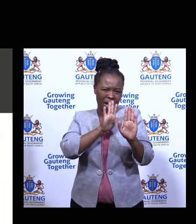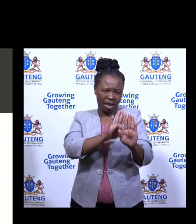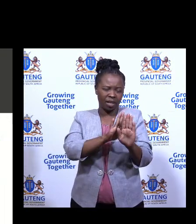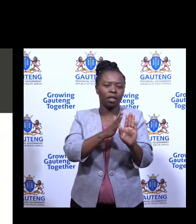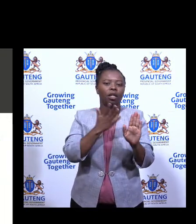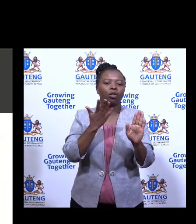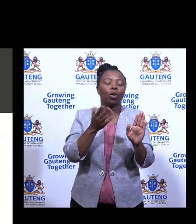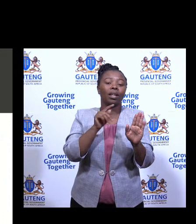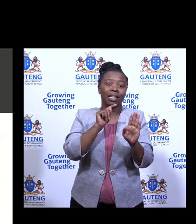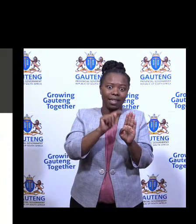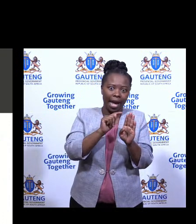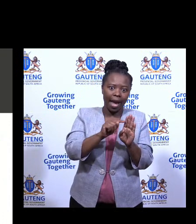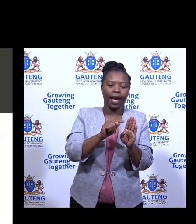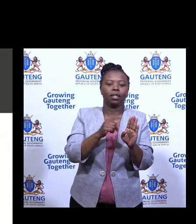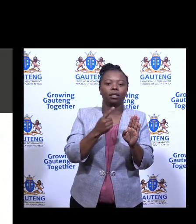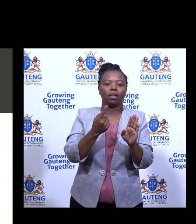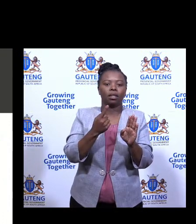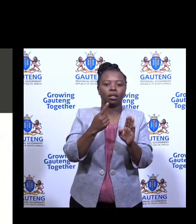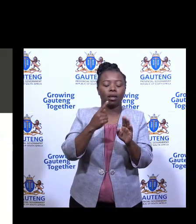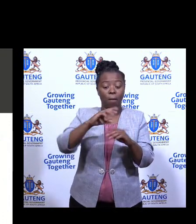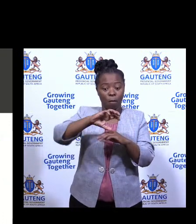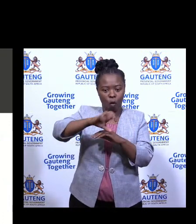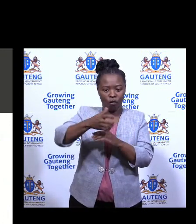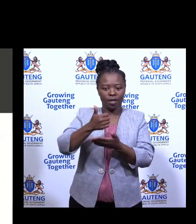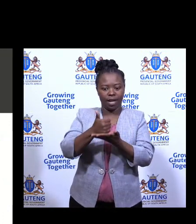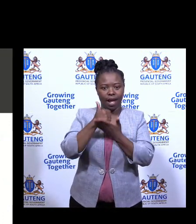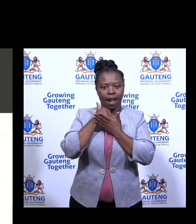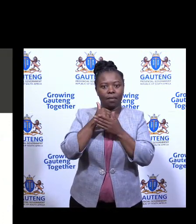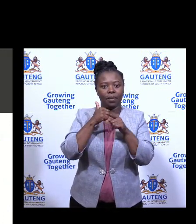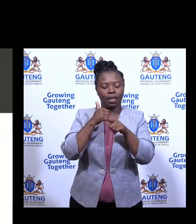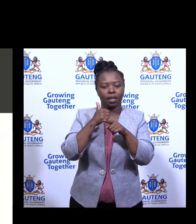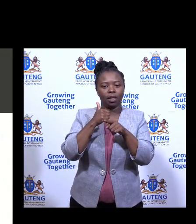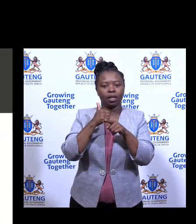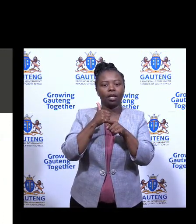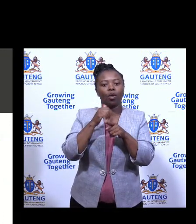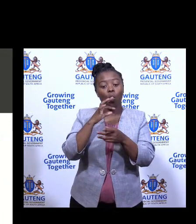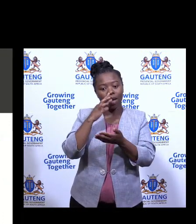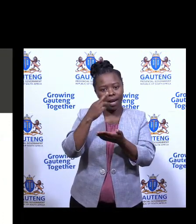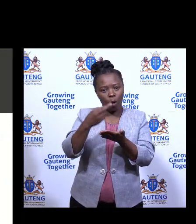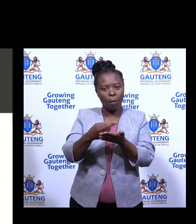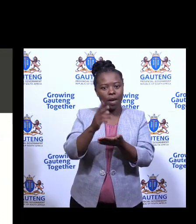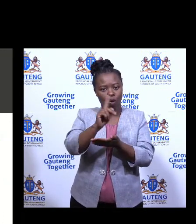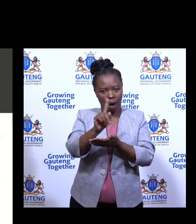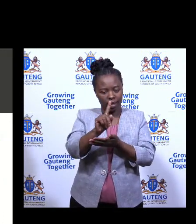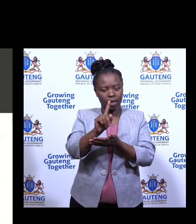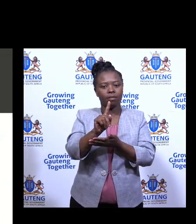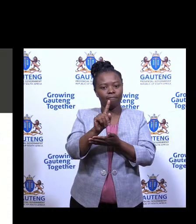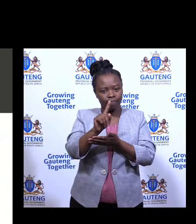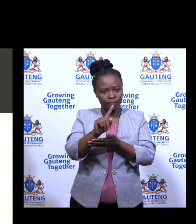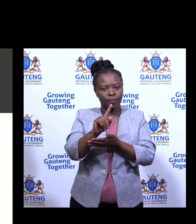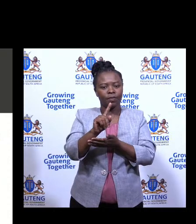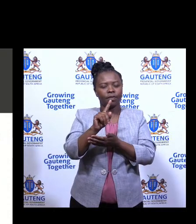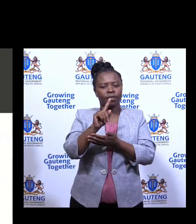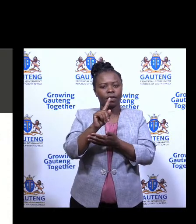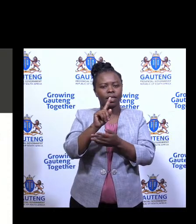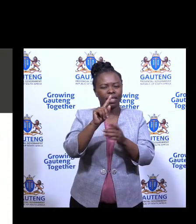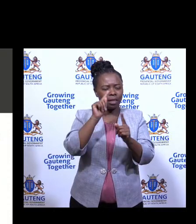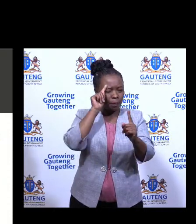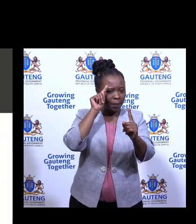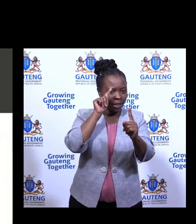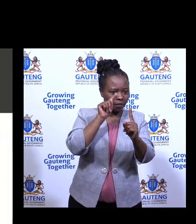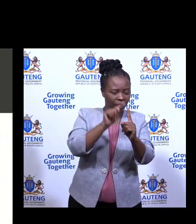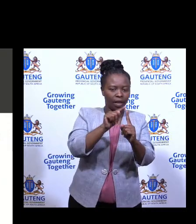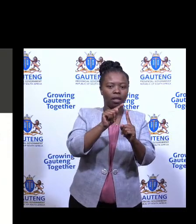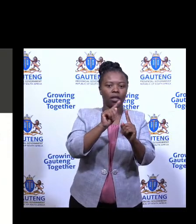that starts, I think, helping province itself. And what we're recommending is to tailor specific responses to specific